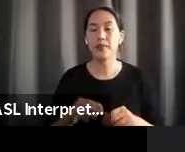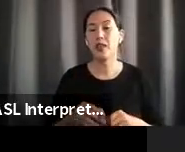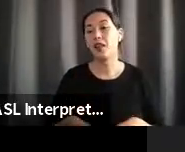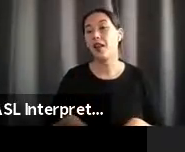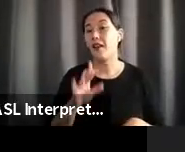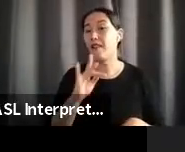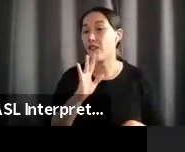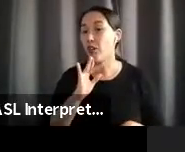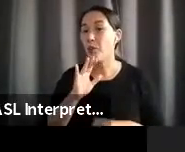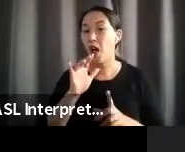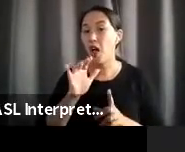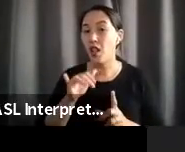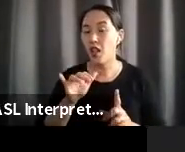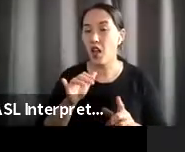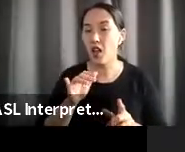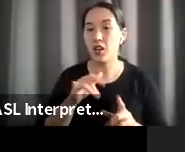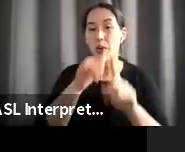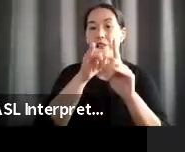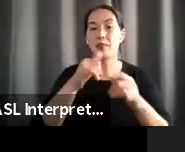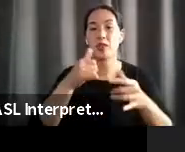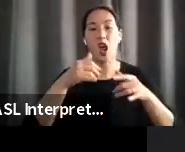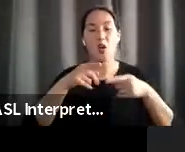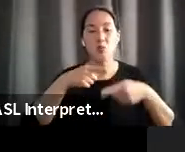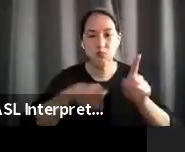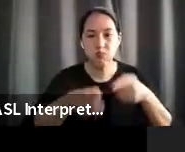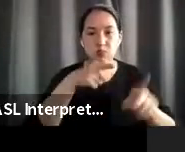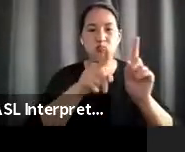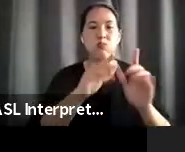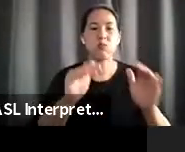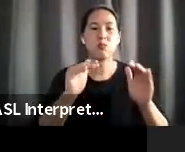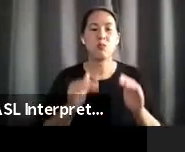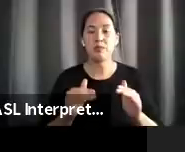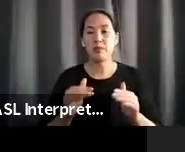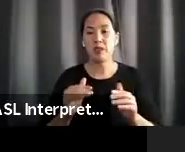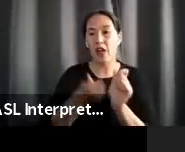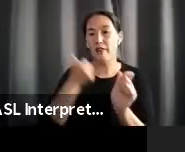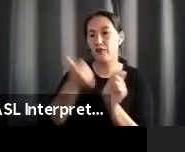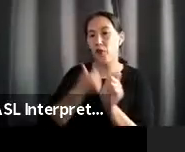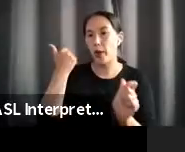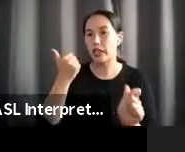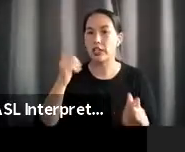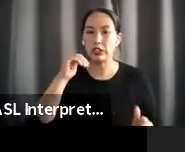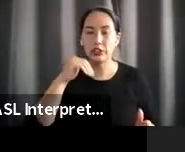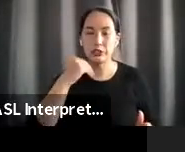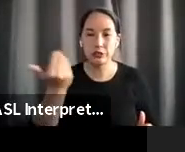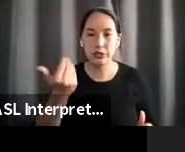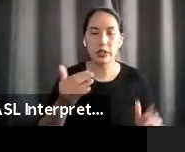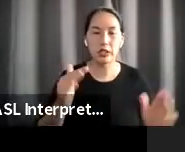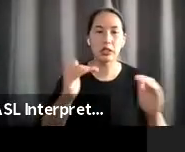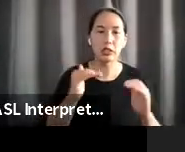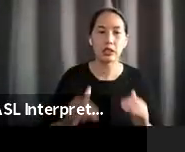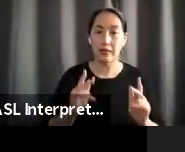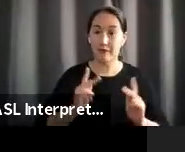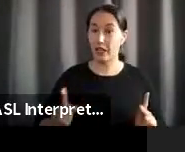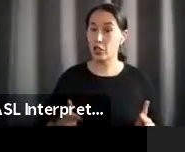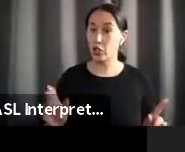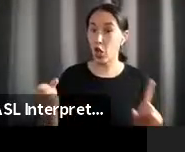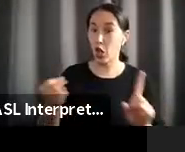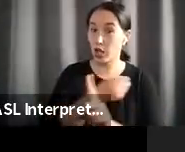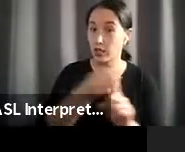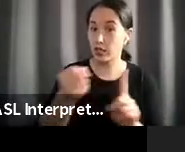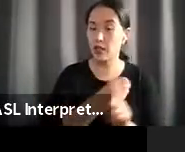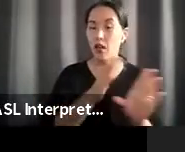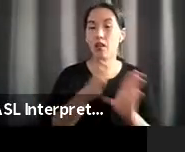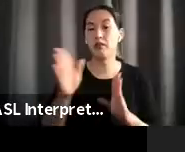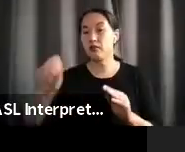calling, right? Avoidance and shunning, physical assault, right? Other, coughed